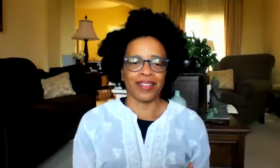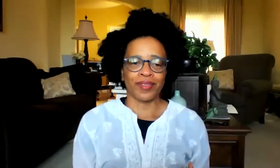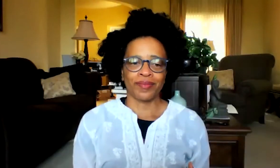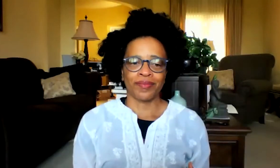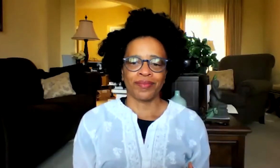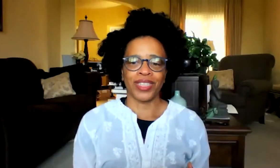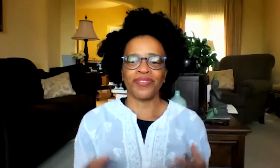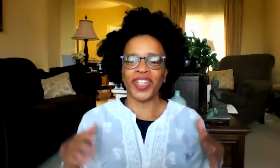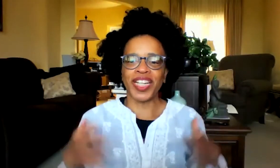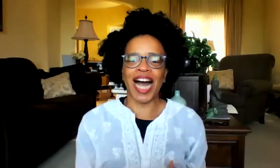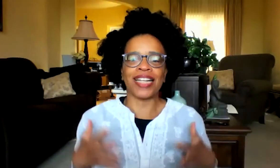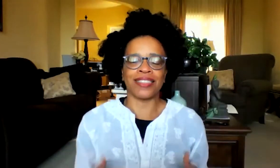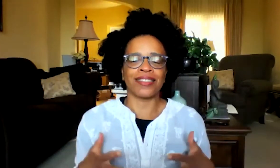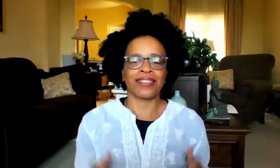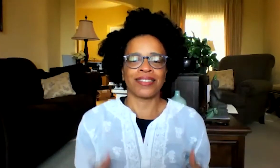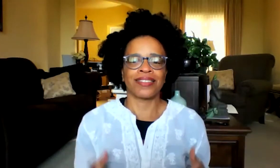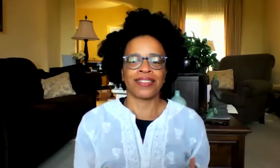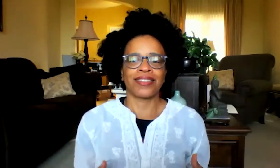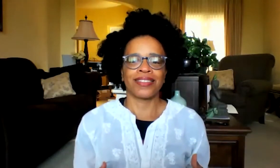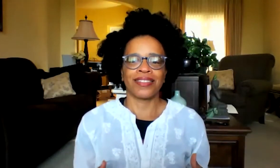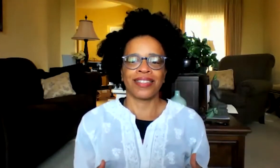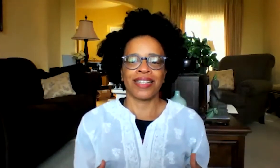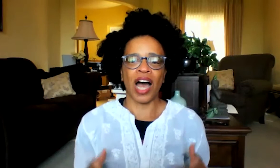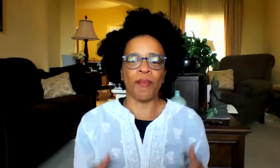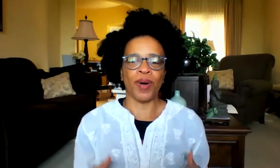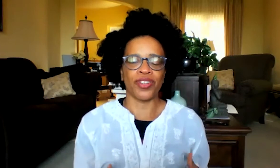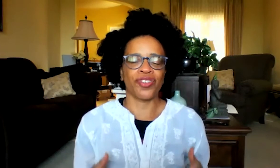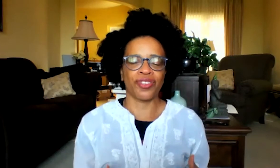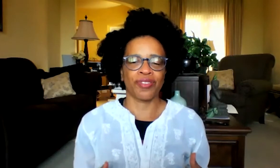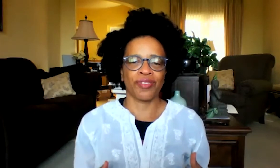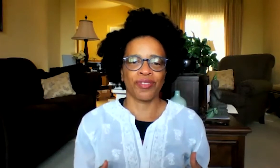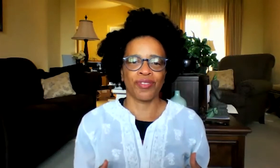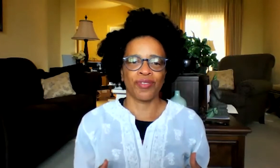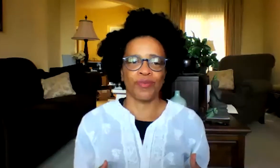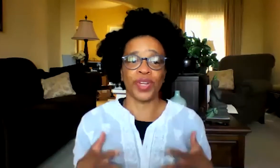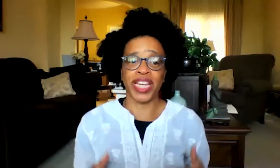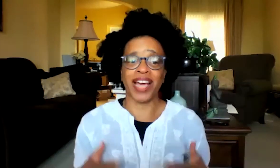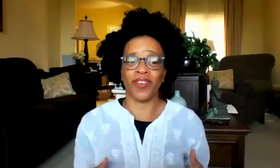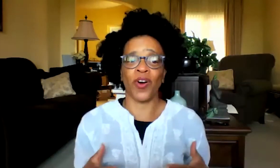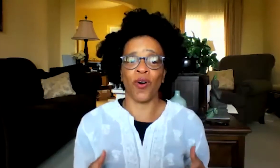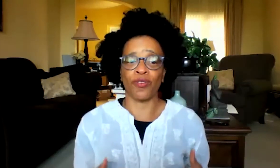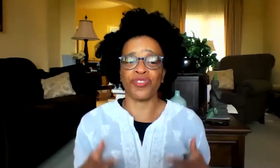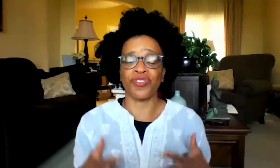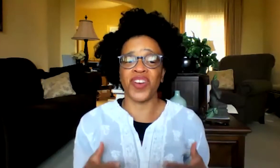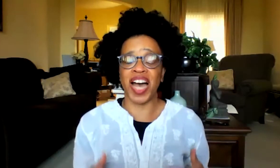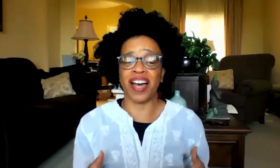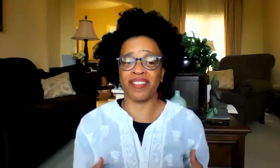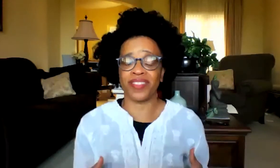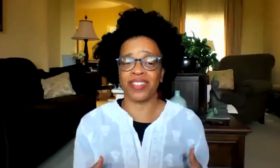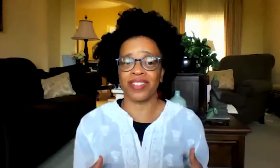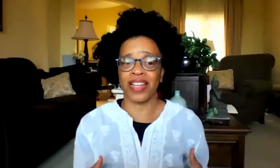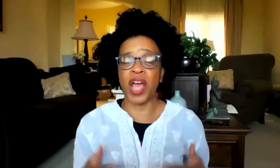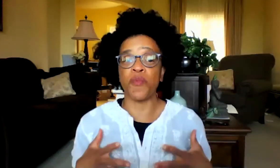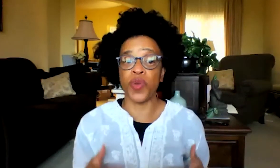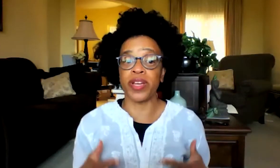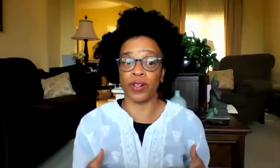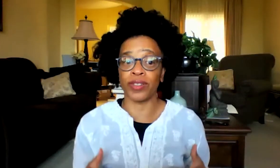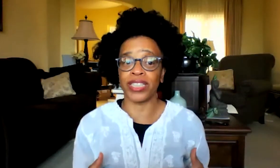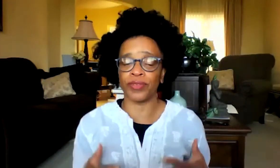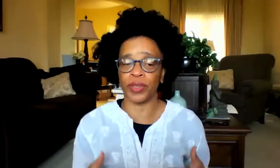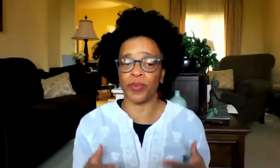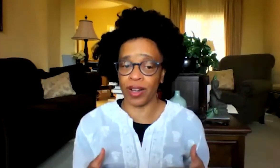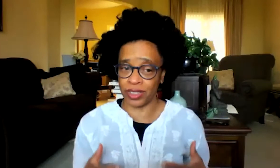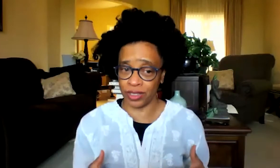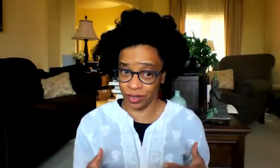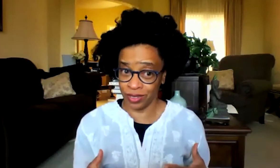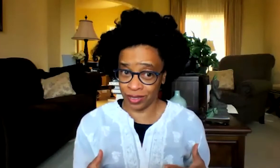Yeah, we've forgotten how much we have all survived and will